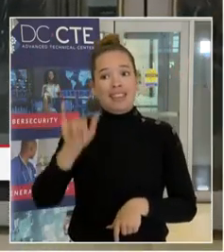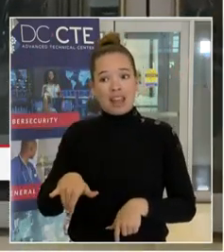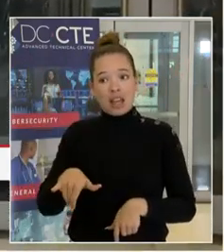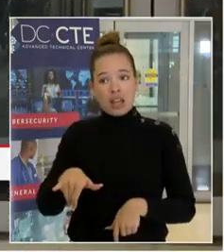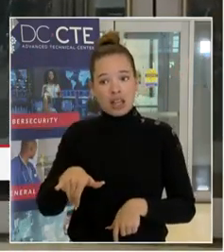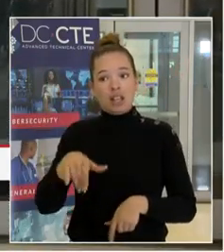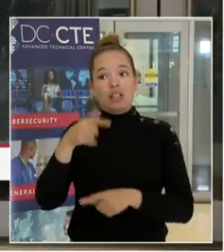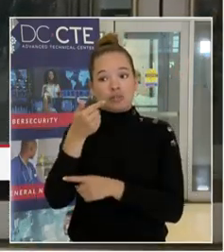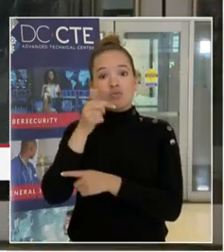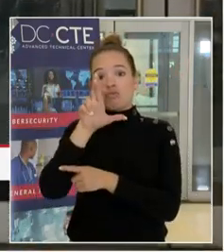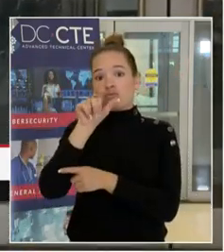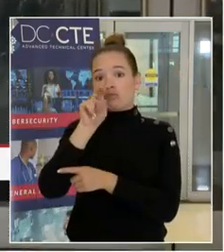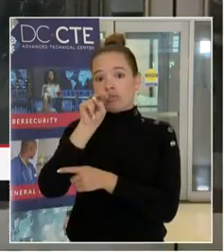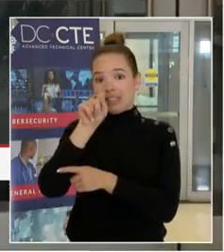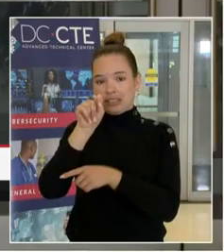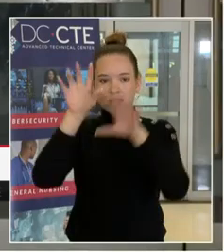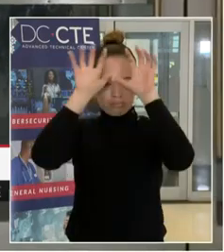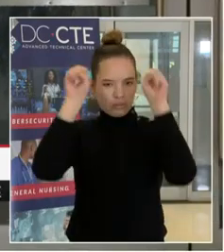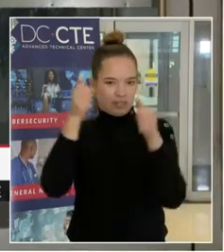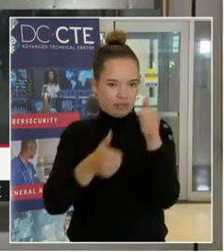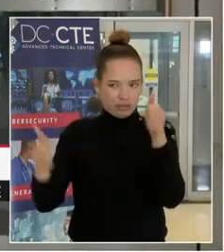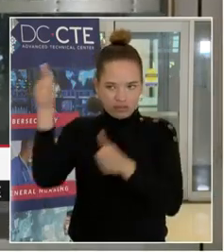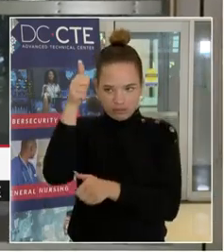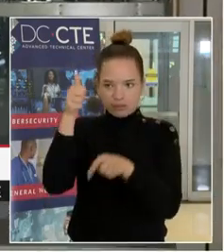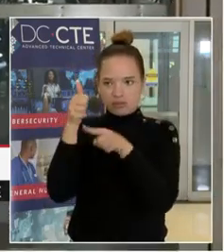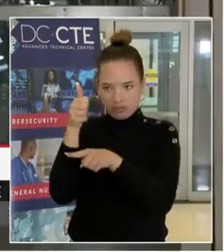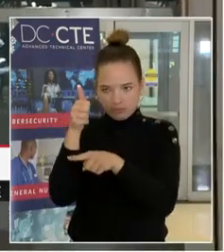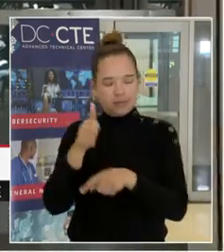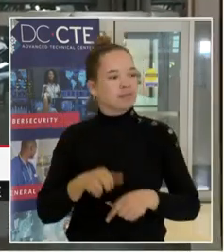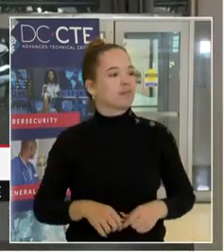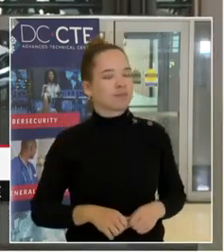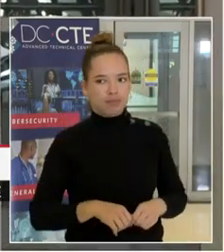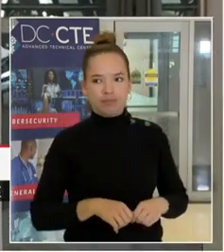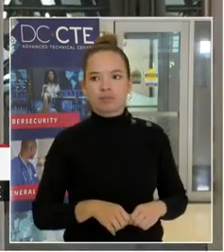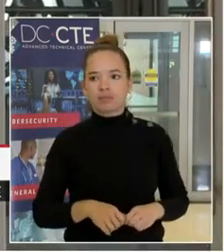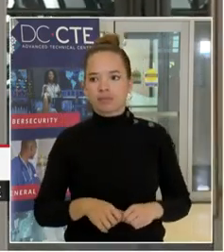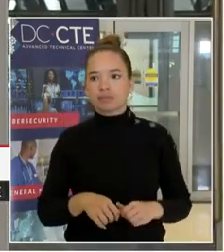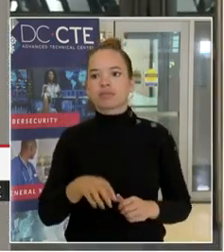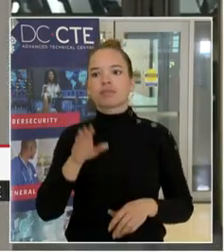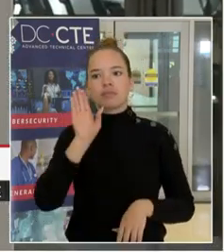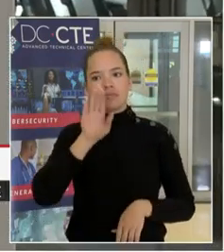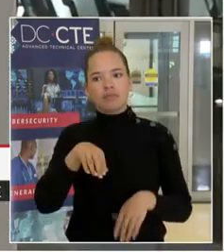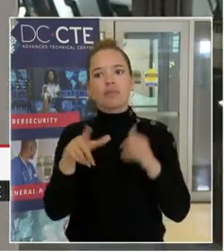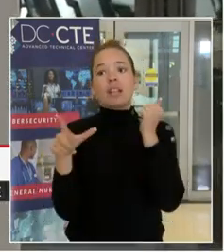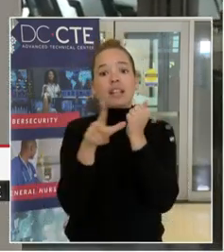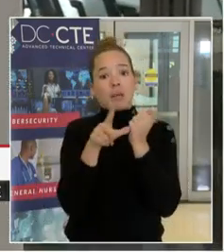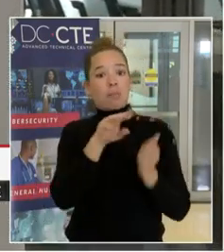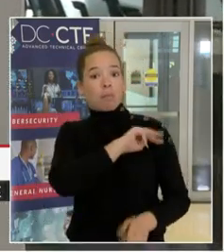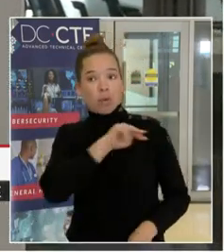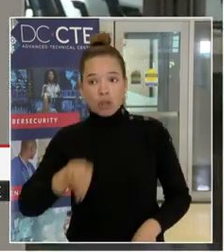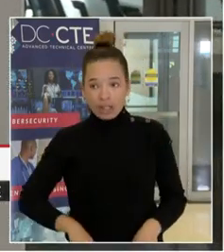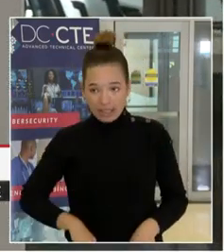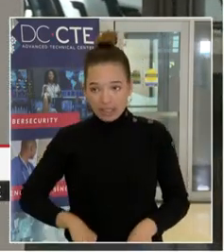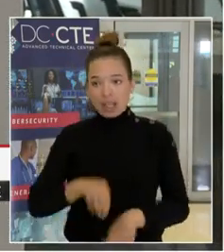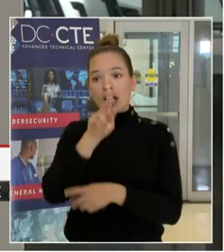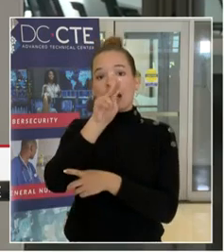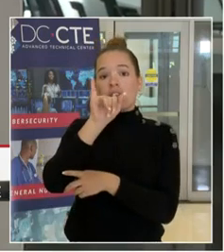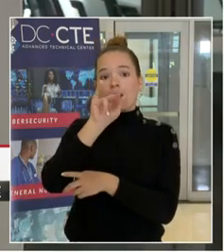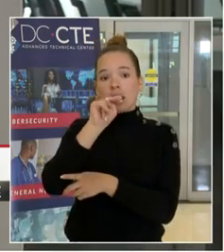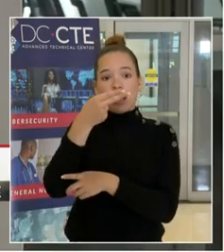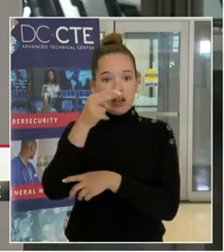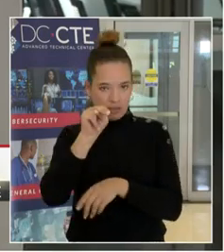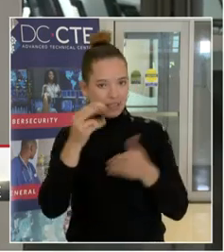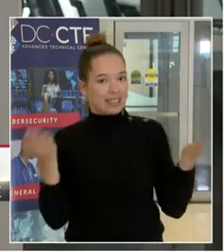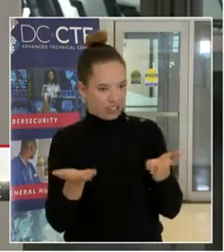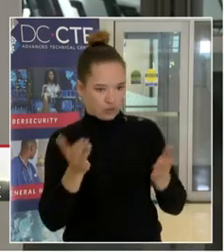State Superintendent. I see Deputy Mayor Paul Kine is with us. Most of all, I want to welcome the students from the Advanced Technical Center, who are